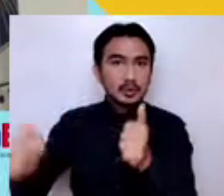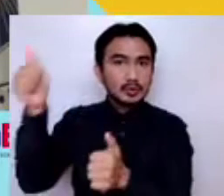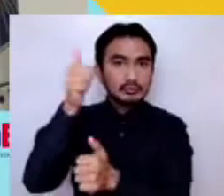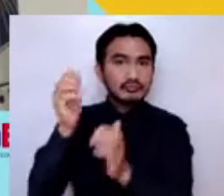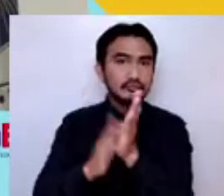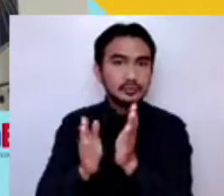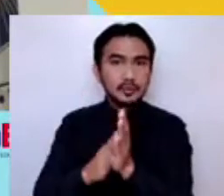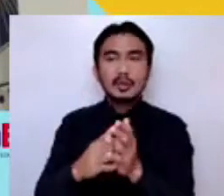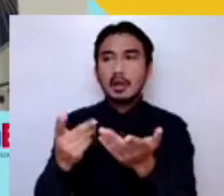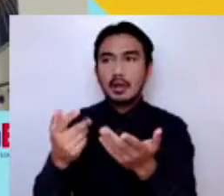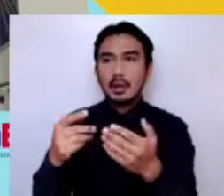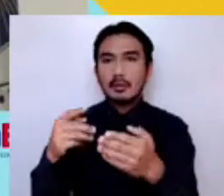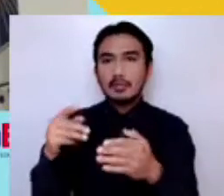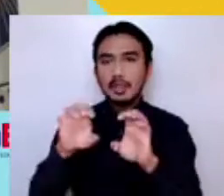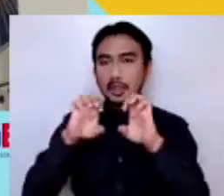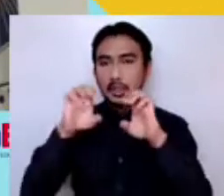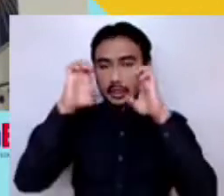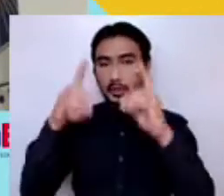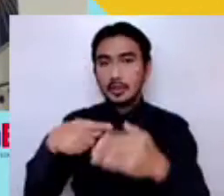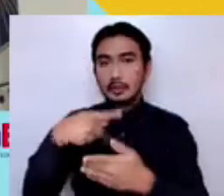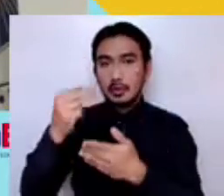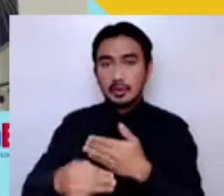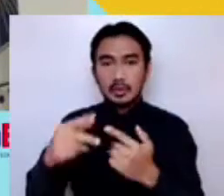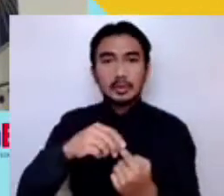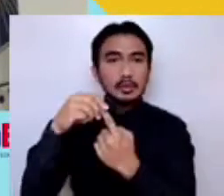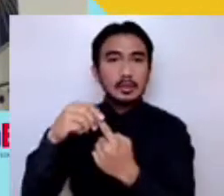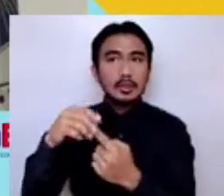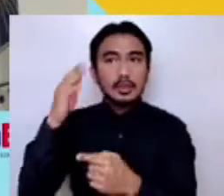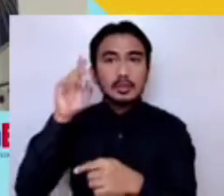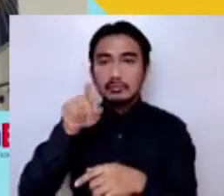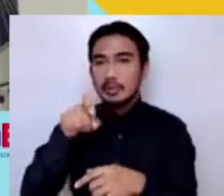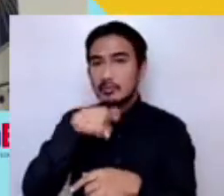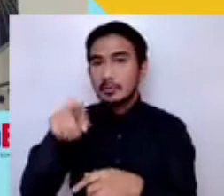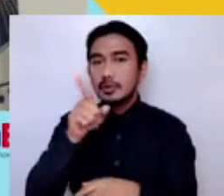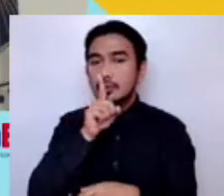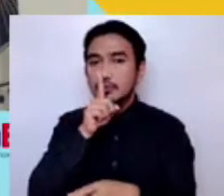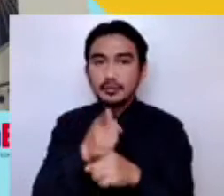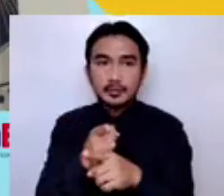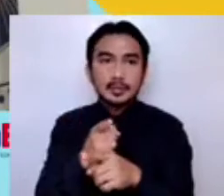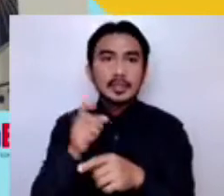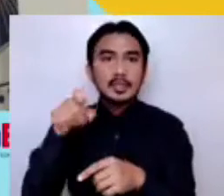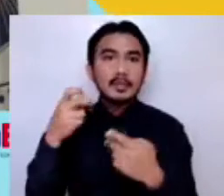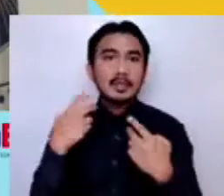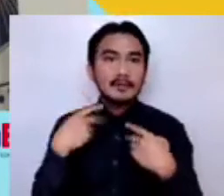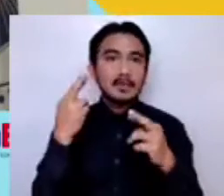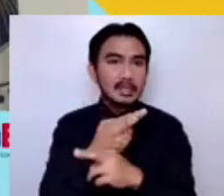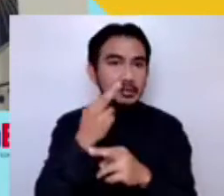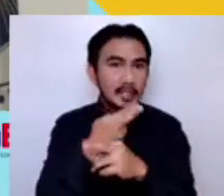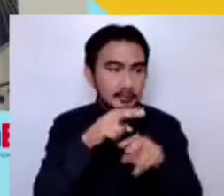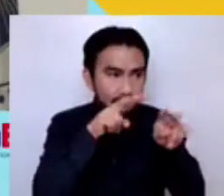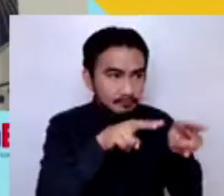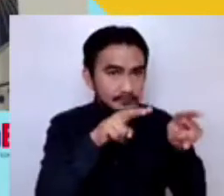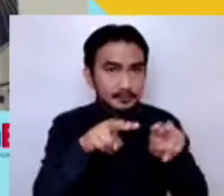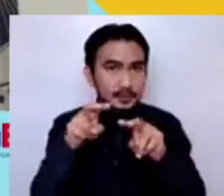program specialists, please ensure that regular and consistent monitoring and coaching or mentoring